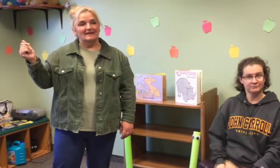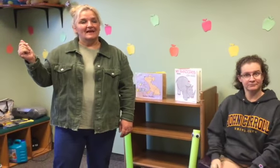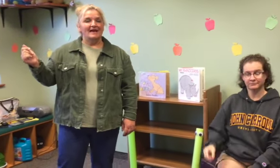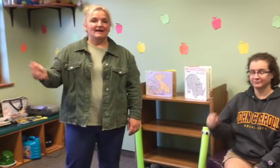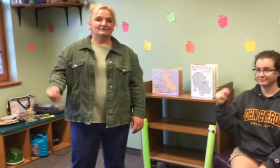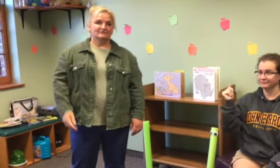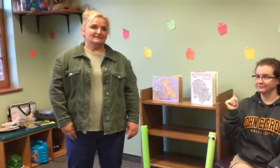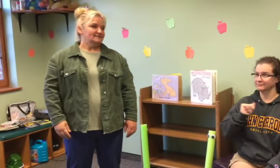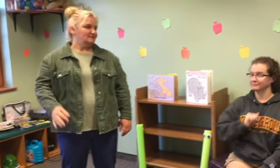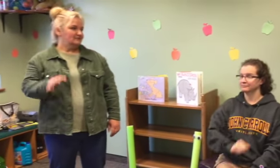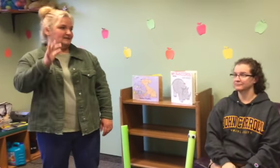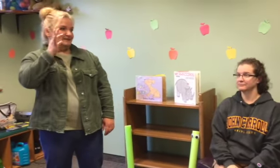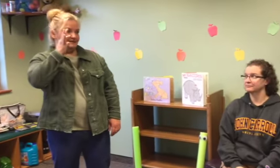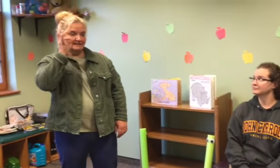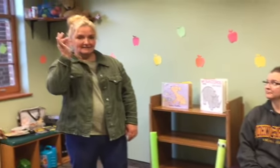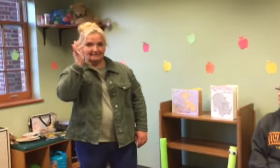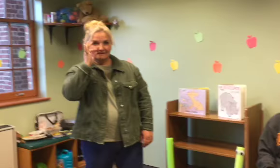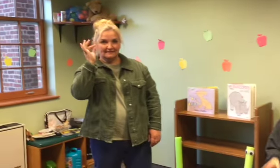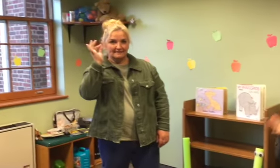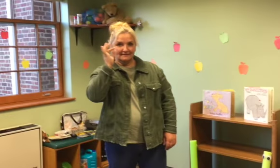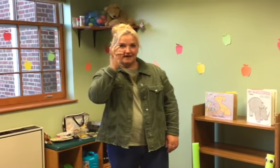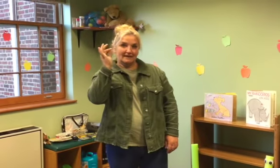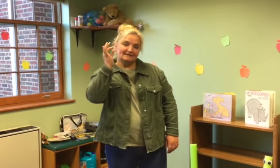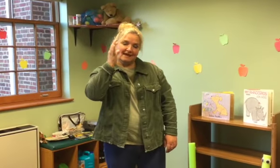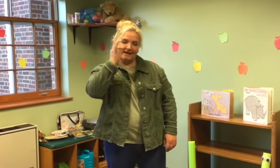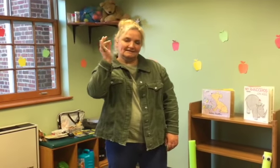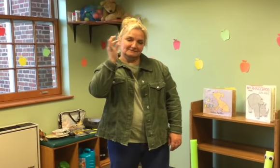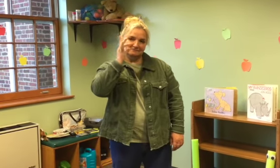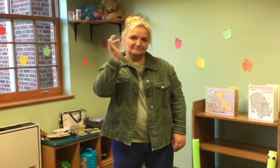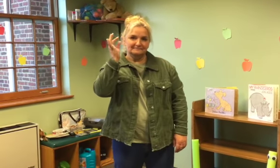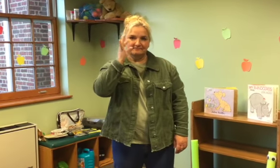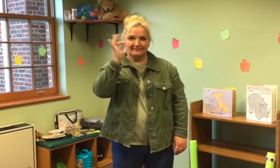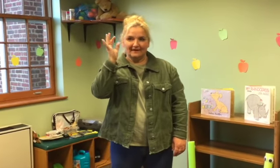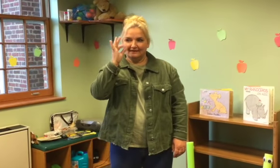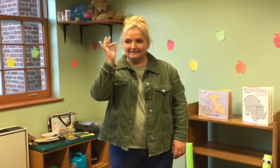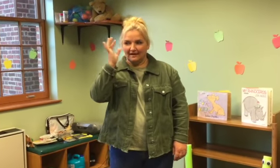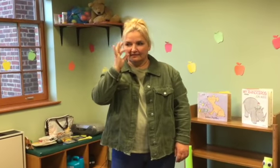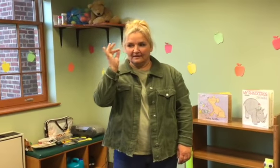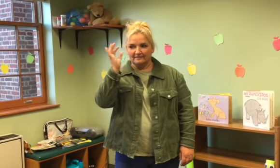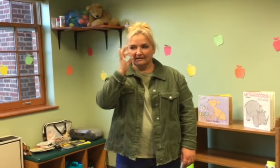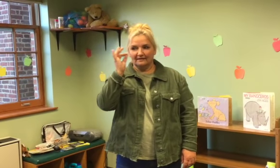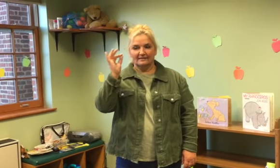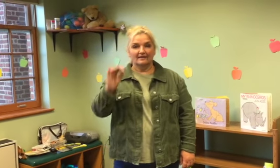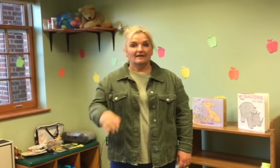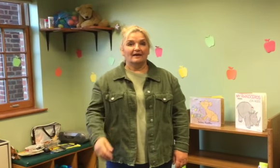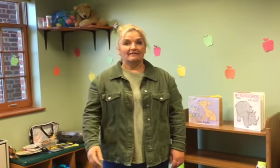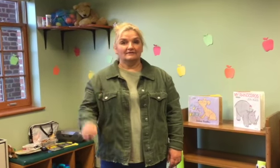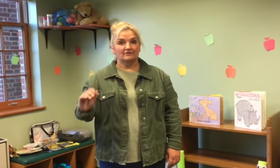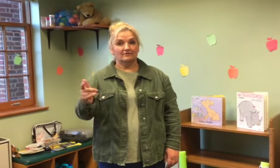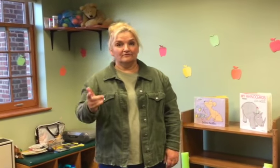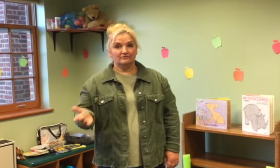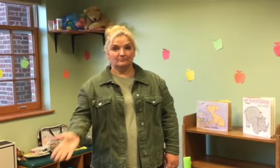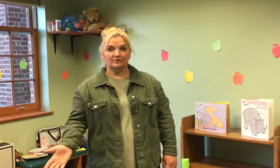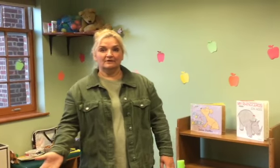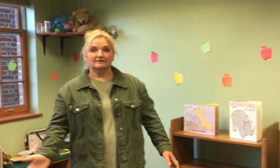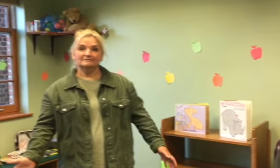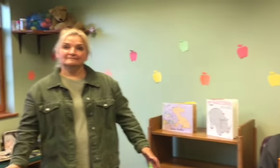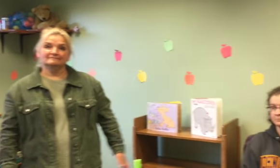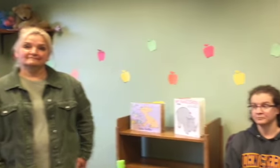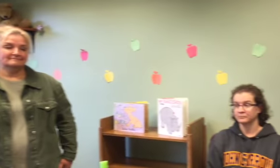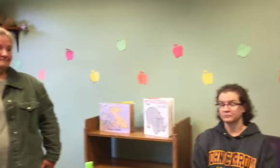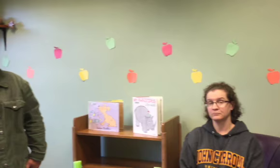And cool. you'll see the sign for kitty. Kitty Cat, with cat. the whiskers. Cat with the whiskers. And that's all in the first